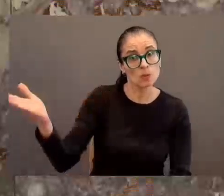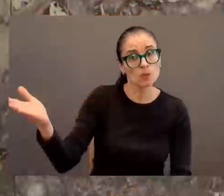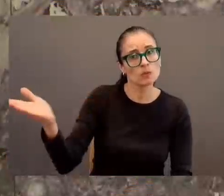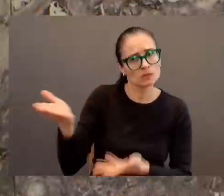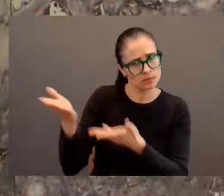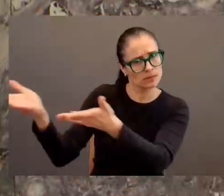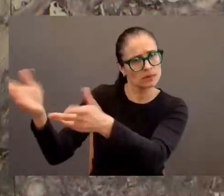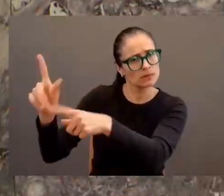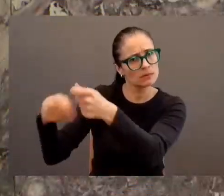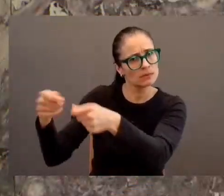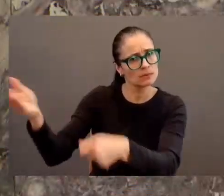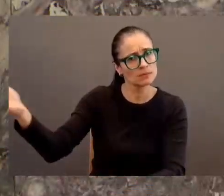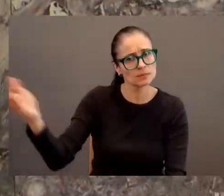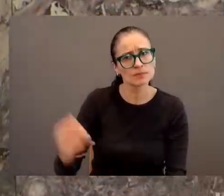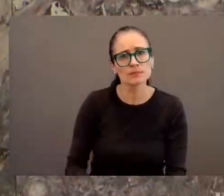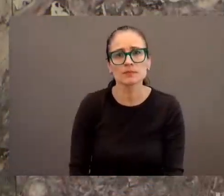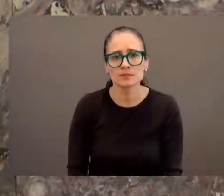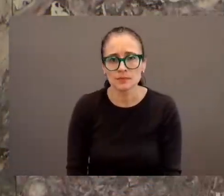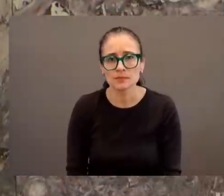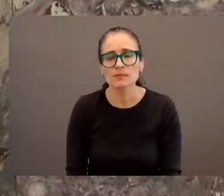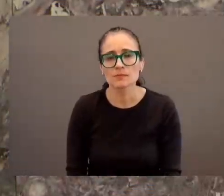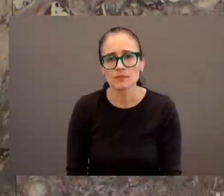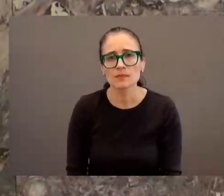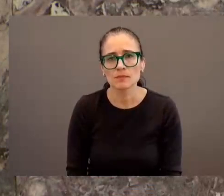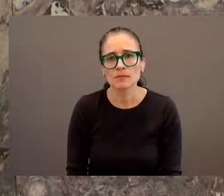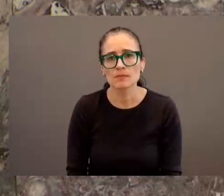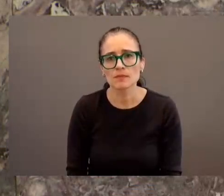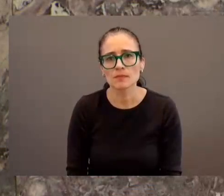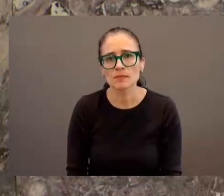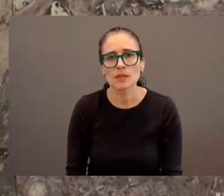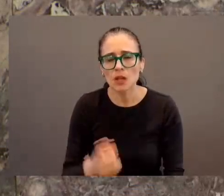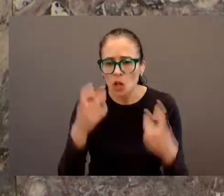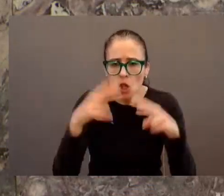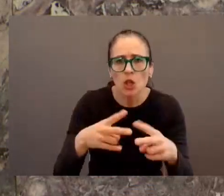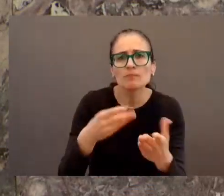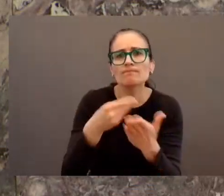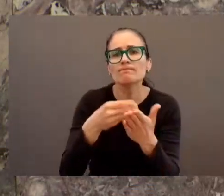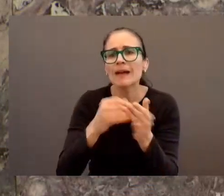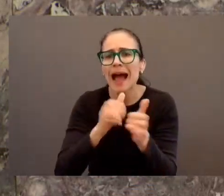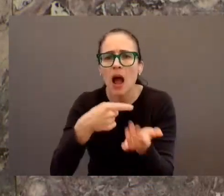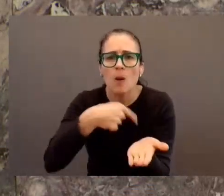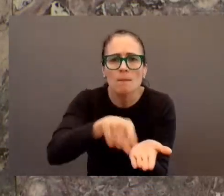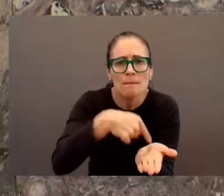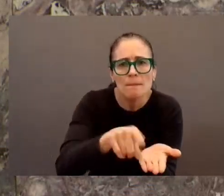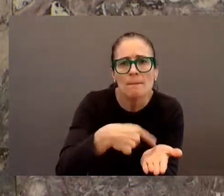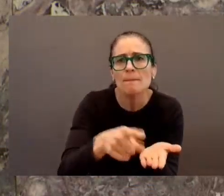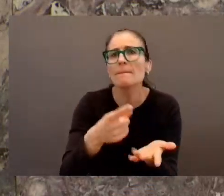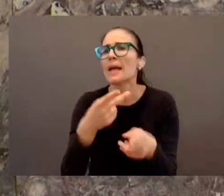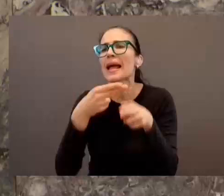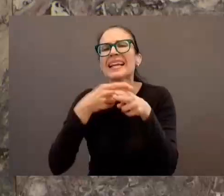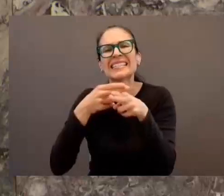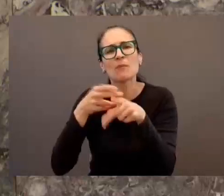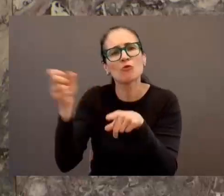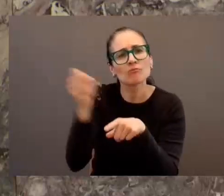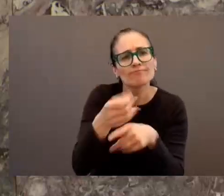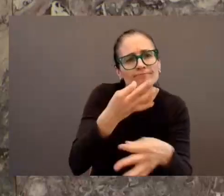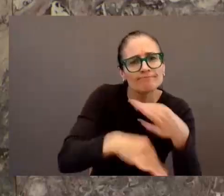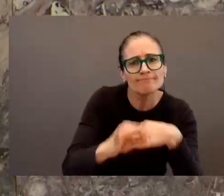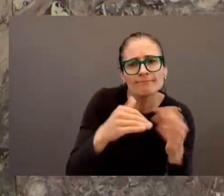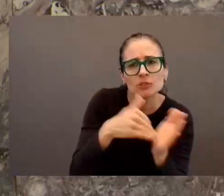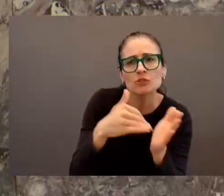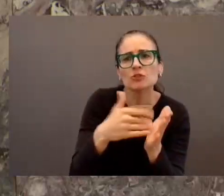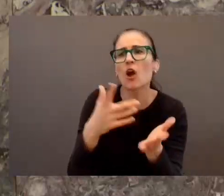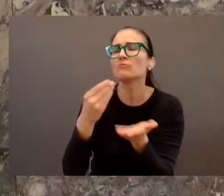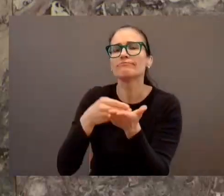Speaker, they're looking at compensation, locums, remuneration models, everything that they can do to bring in people to fill these